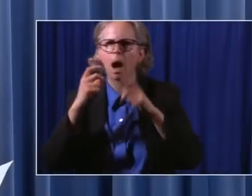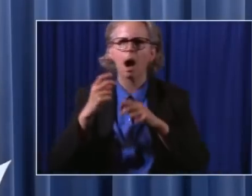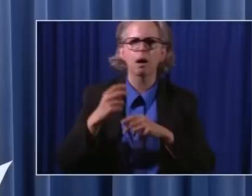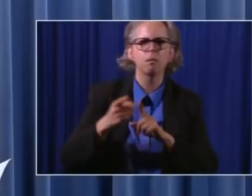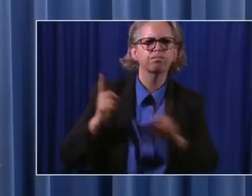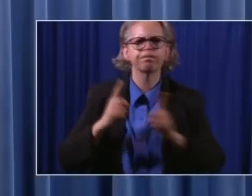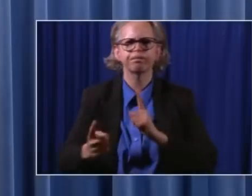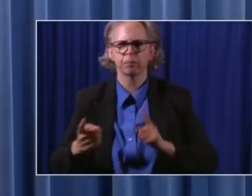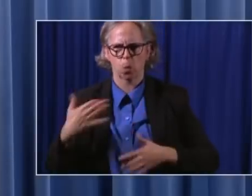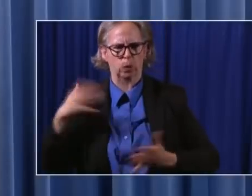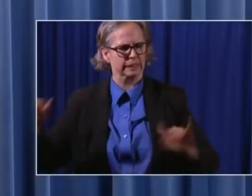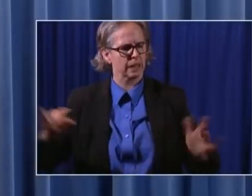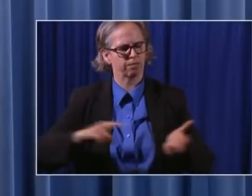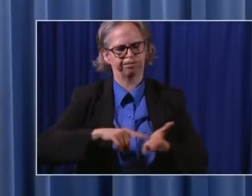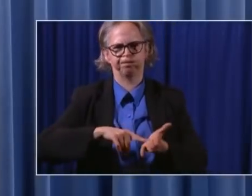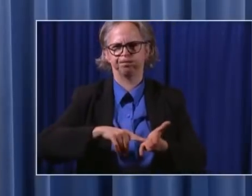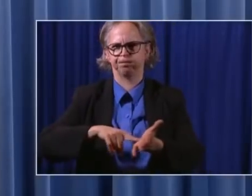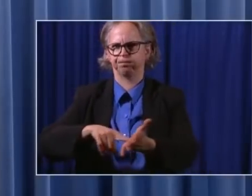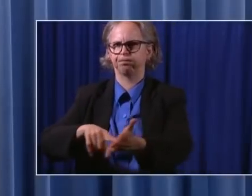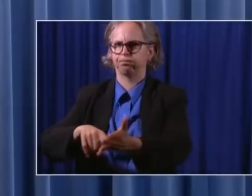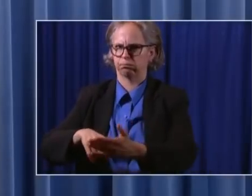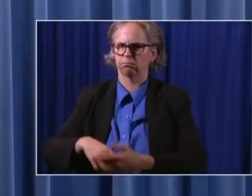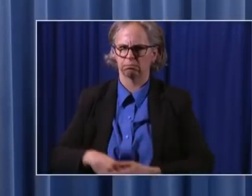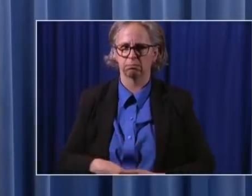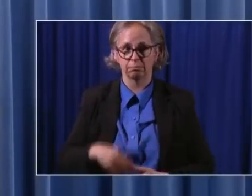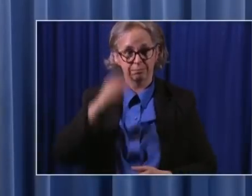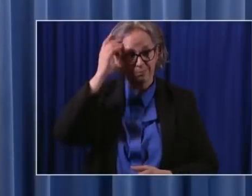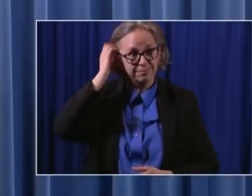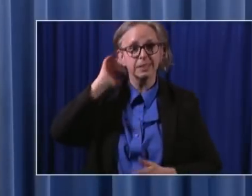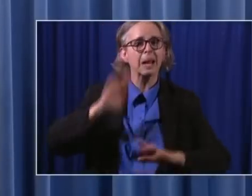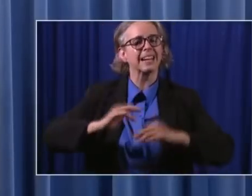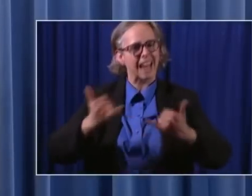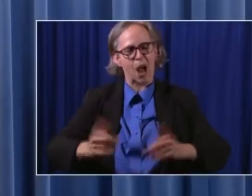Unit. We'll now open up for questions.